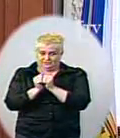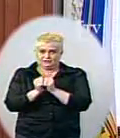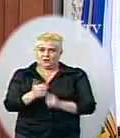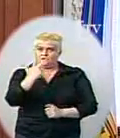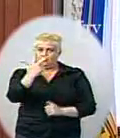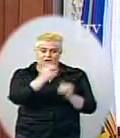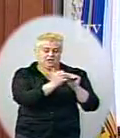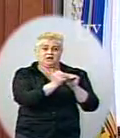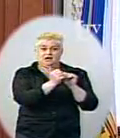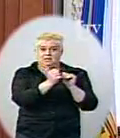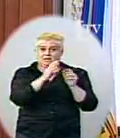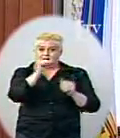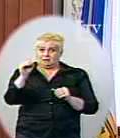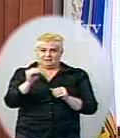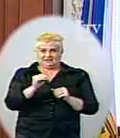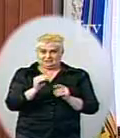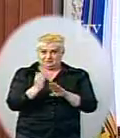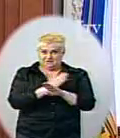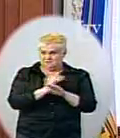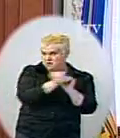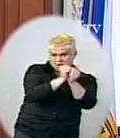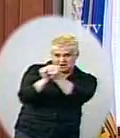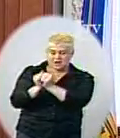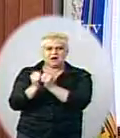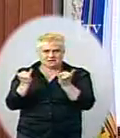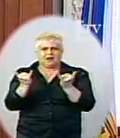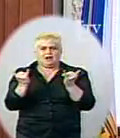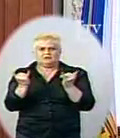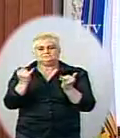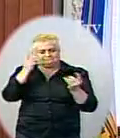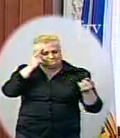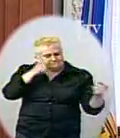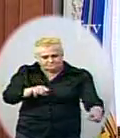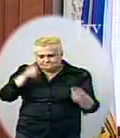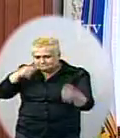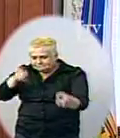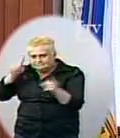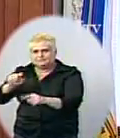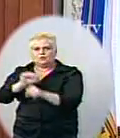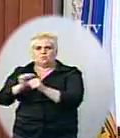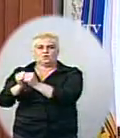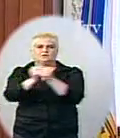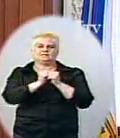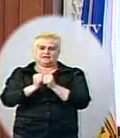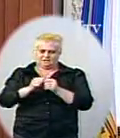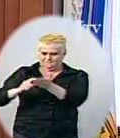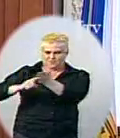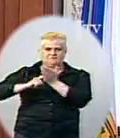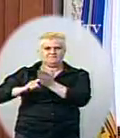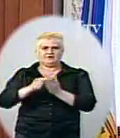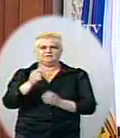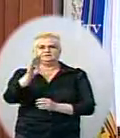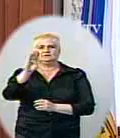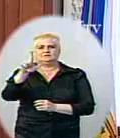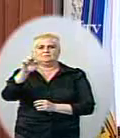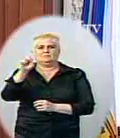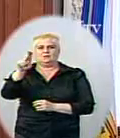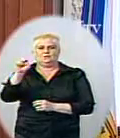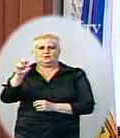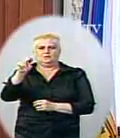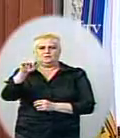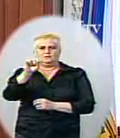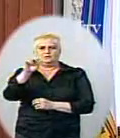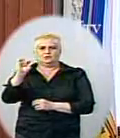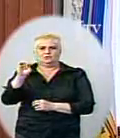among three former rival companies to build an important piece of our shared history. In the coming